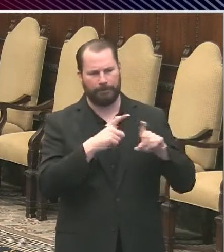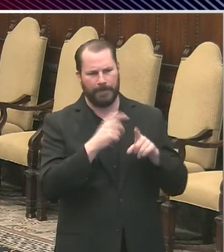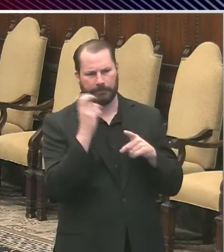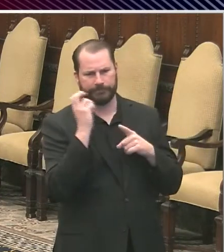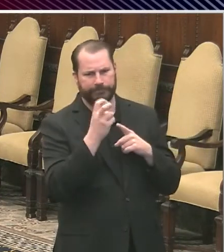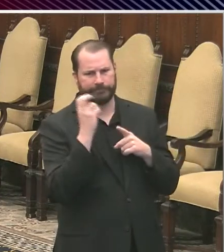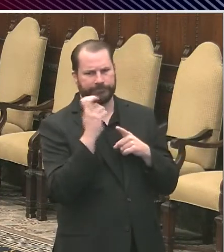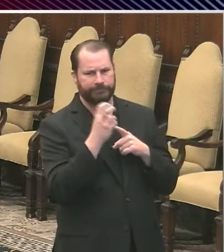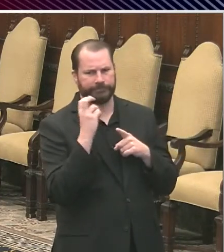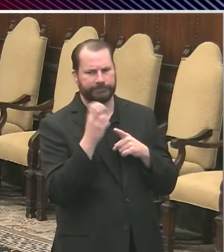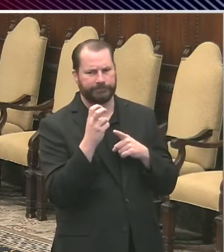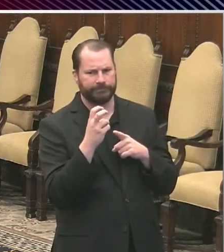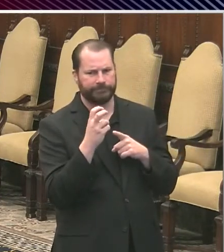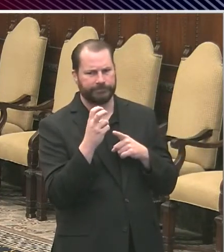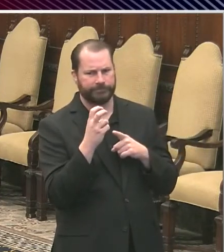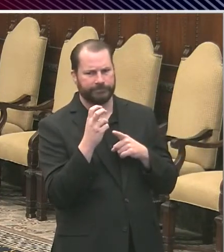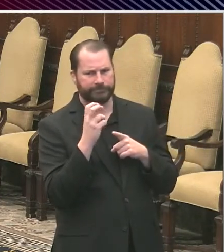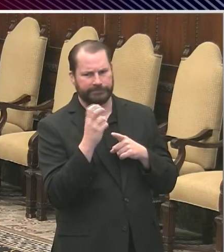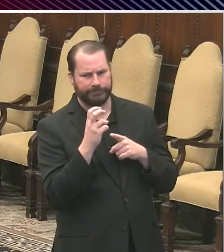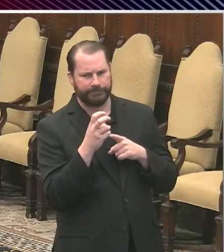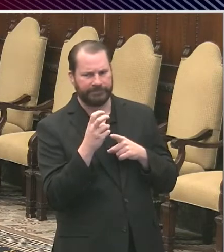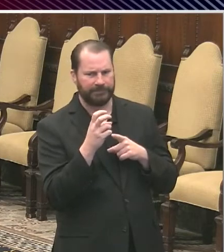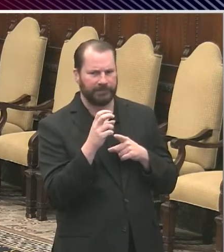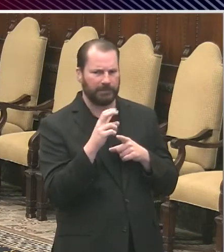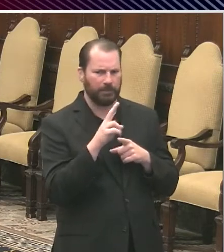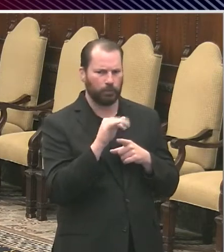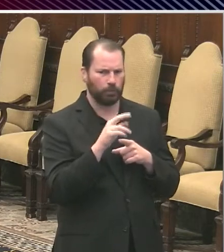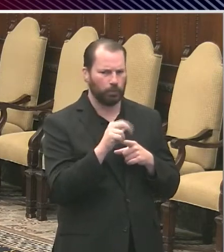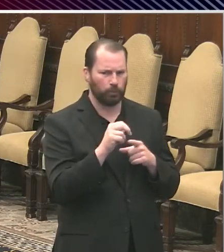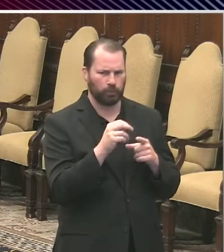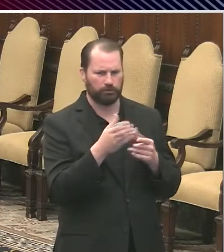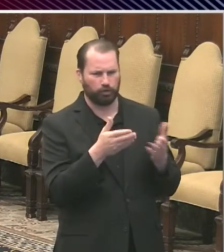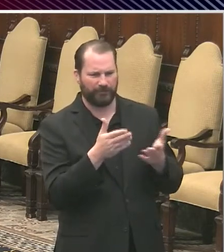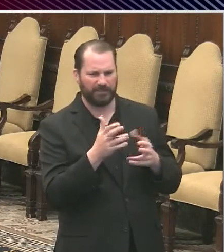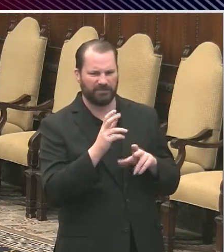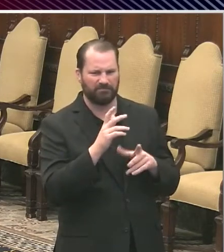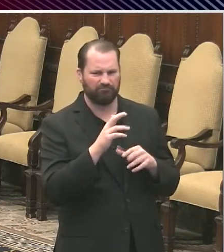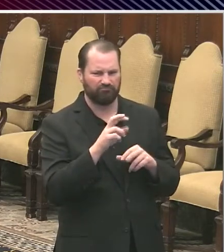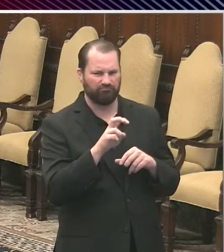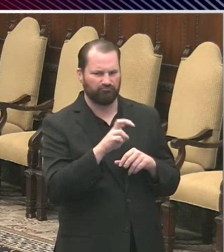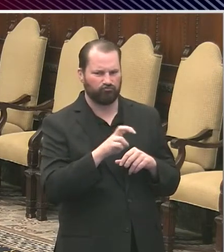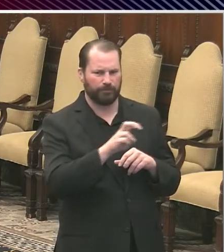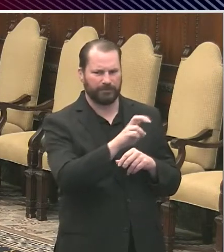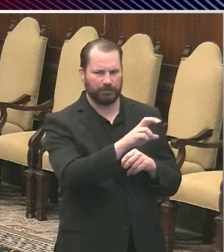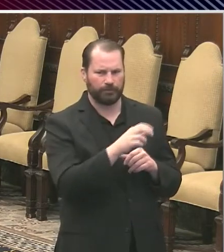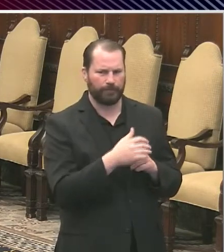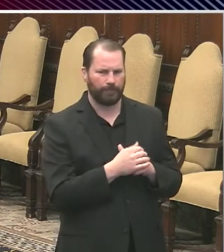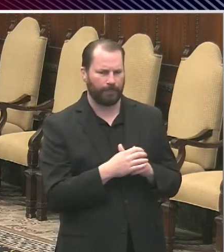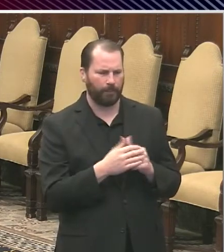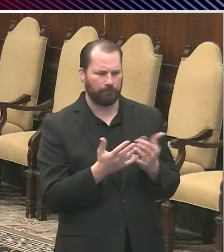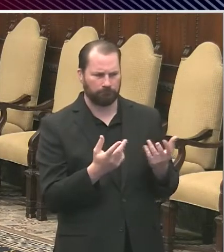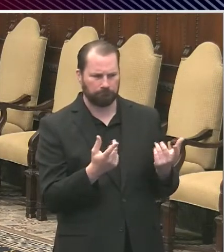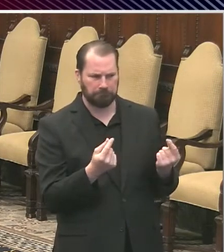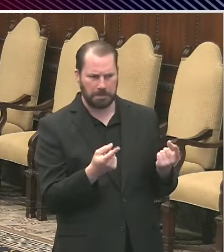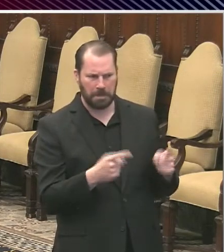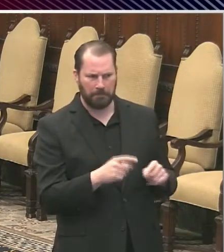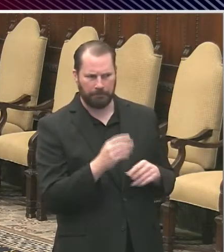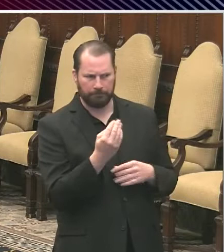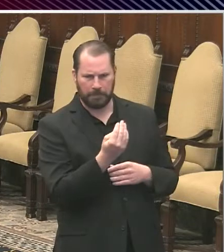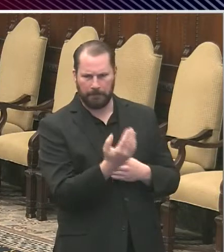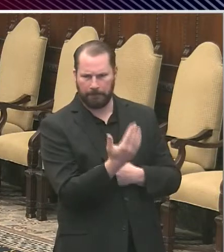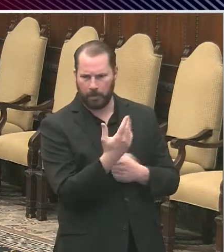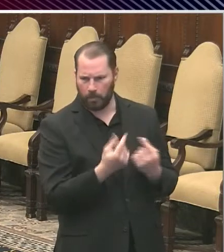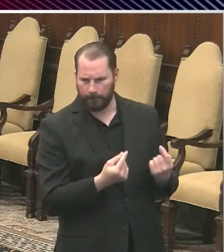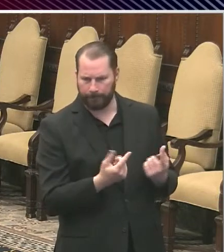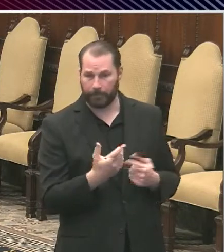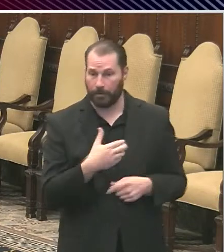SEPTA? What can riders and workers expect come Monday morning? Well, hopefully riders and workers can expect to get on the bus they usually get